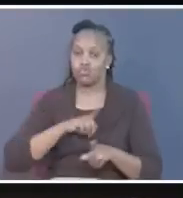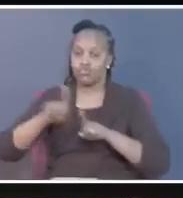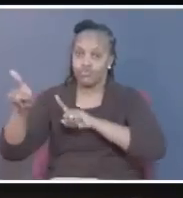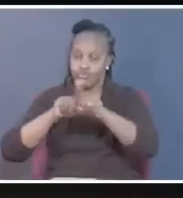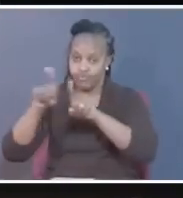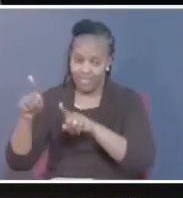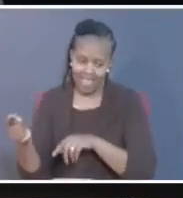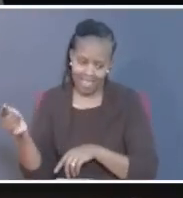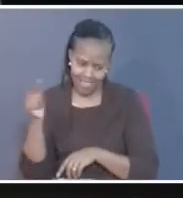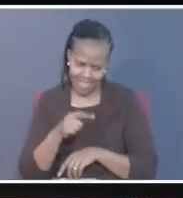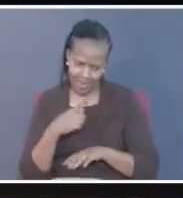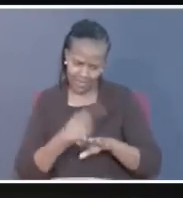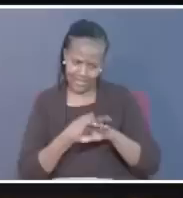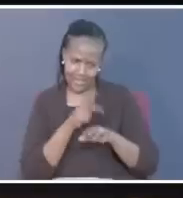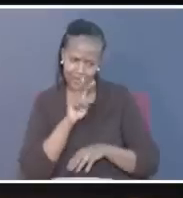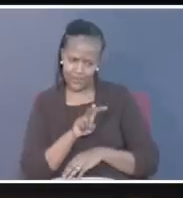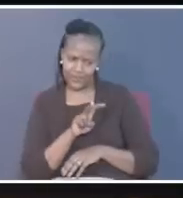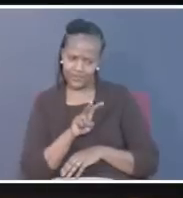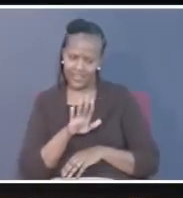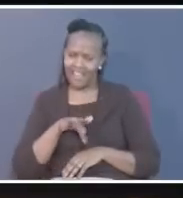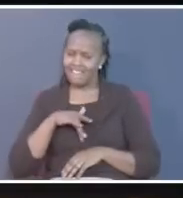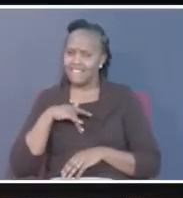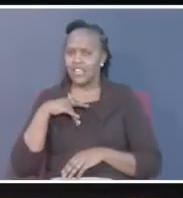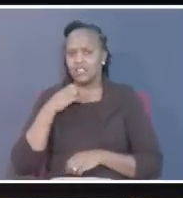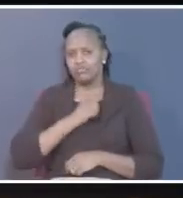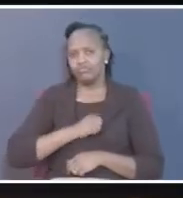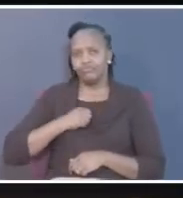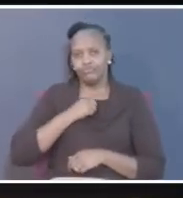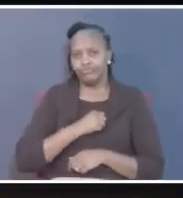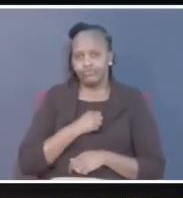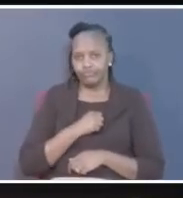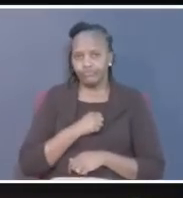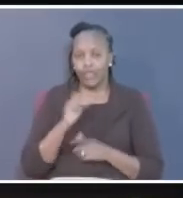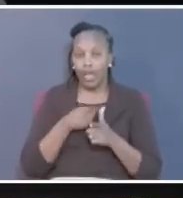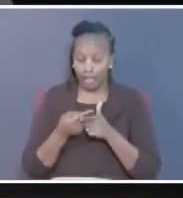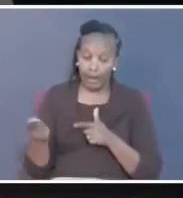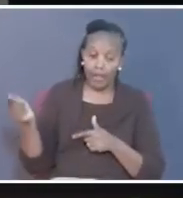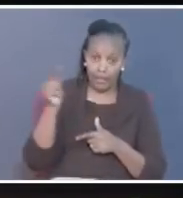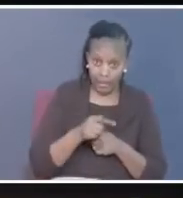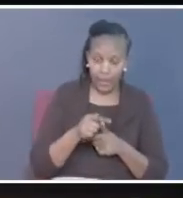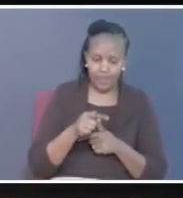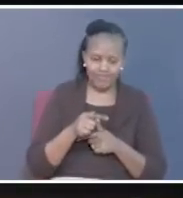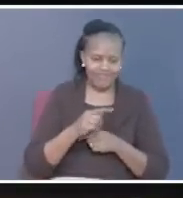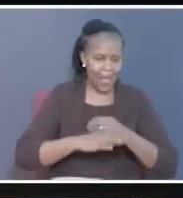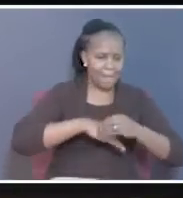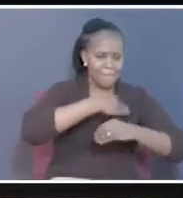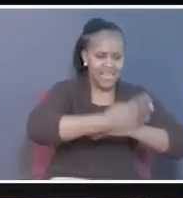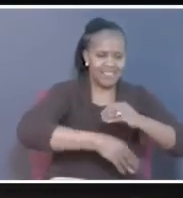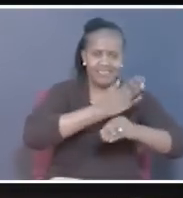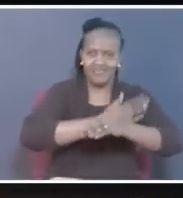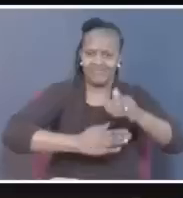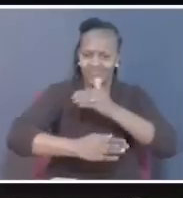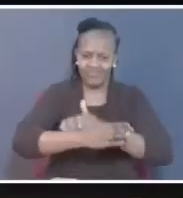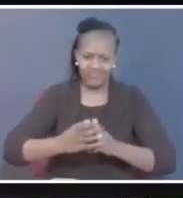him. And when he saw him, he felt compassion. And he came to him and bandaged his wounds,